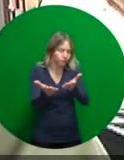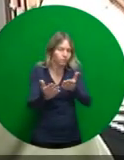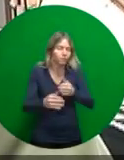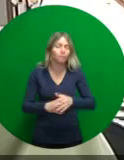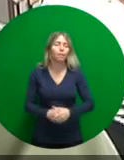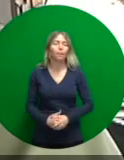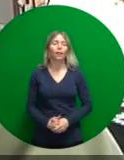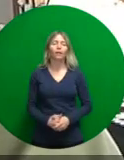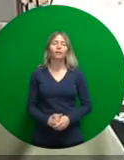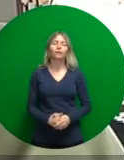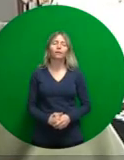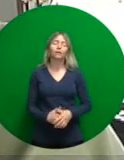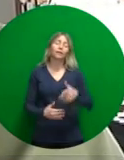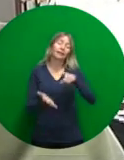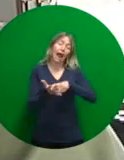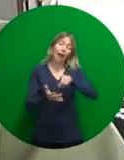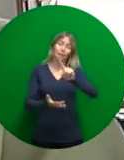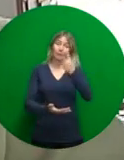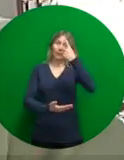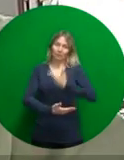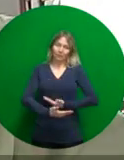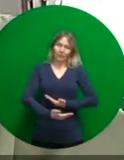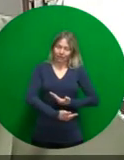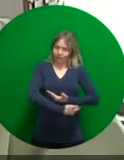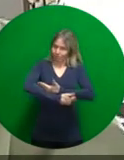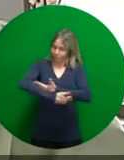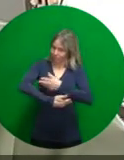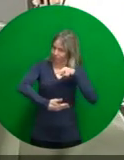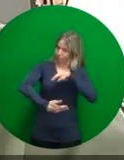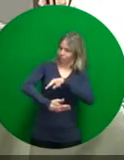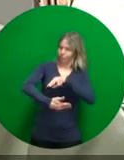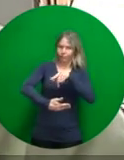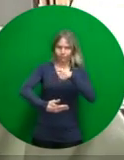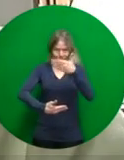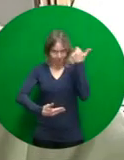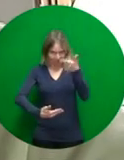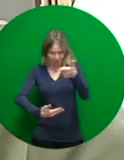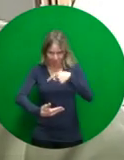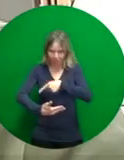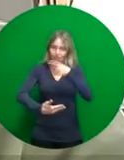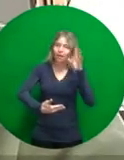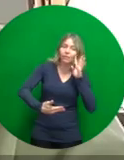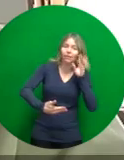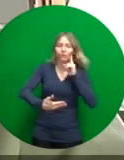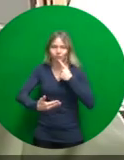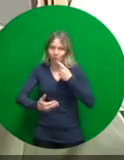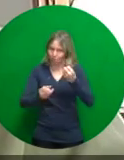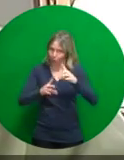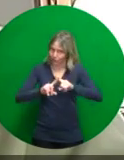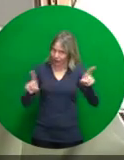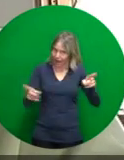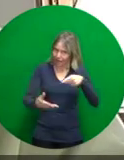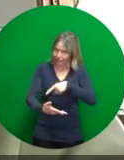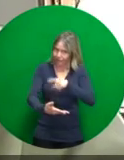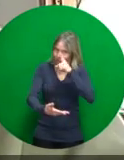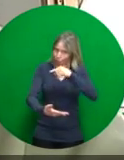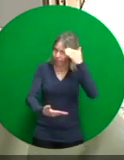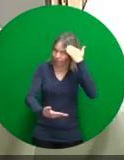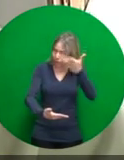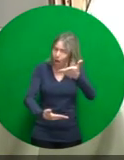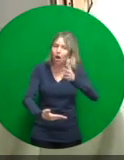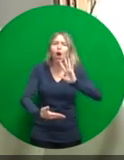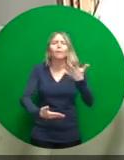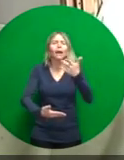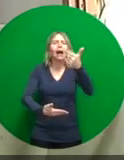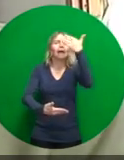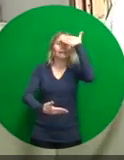Monica and Thomas UGJUK, would give is, when you have your first child, you're not going to know the difference whether the